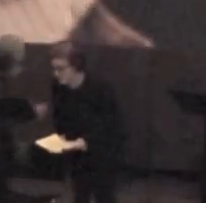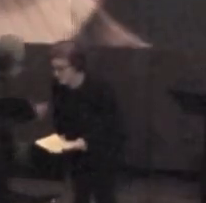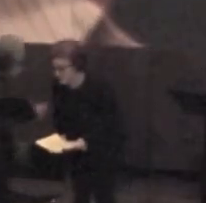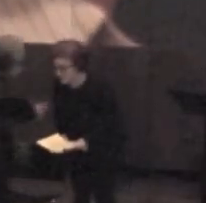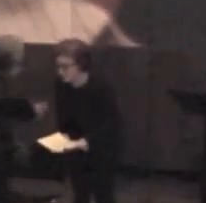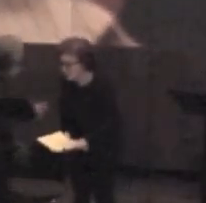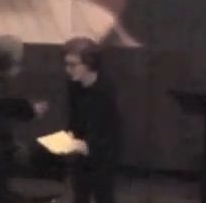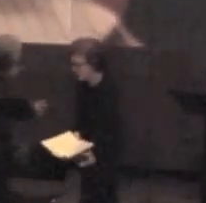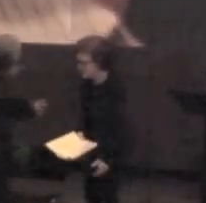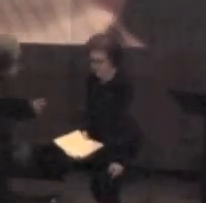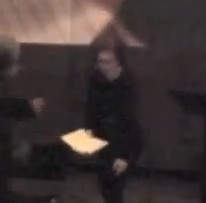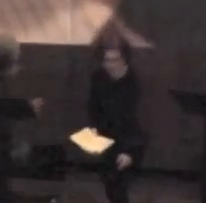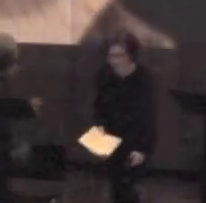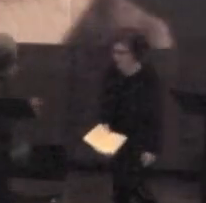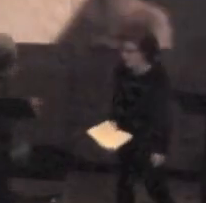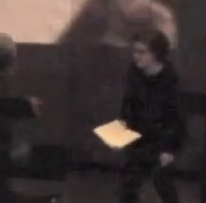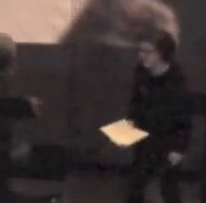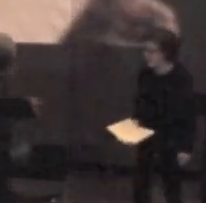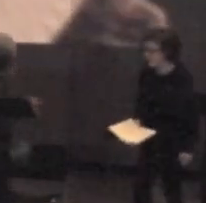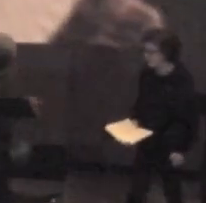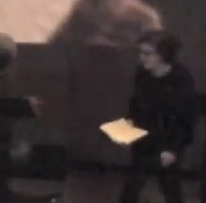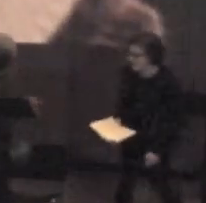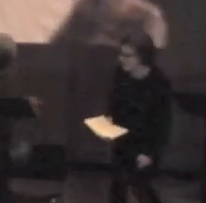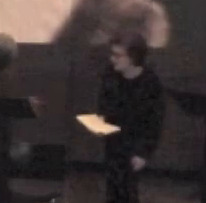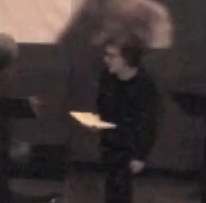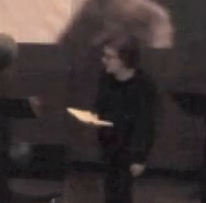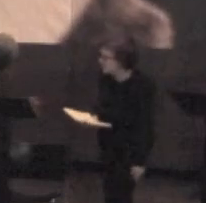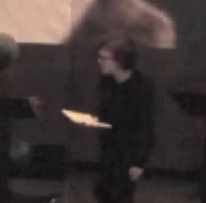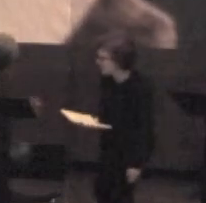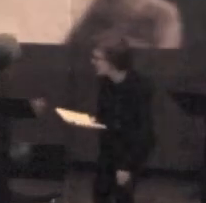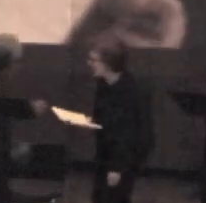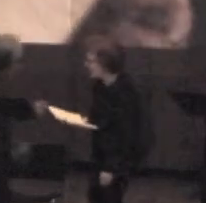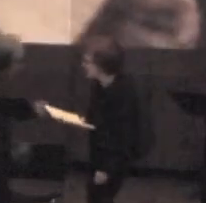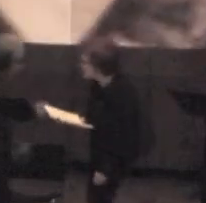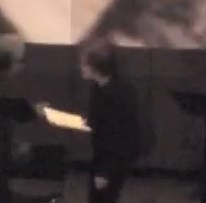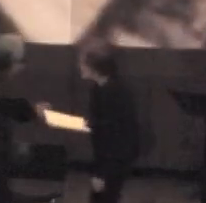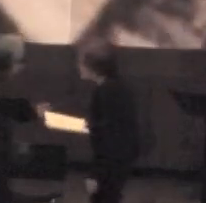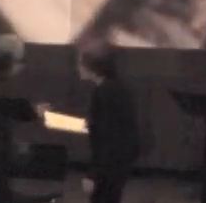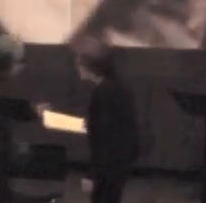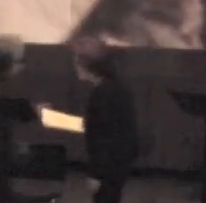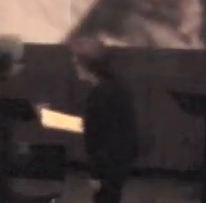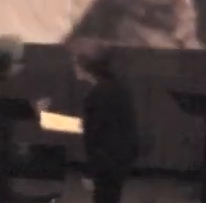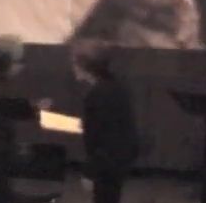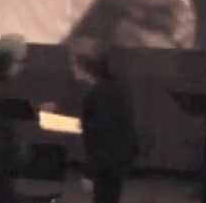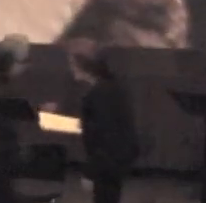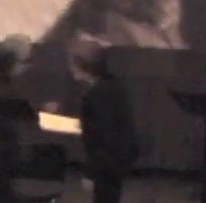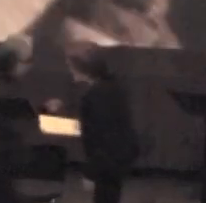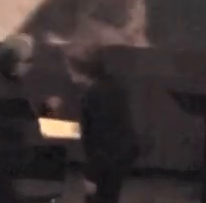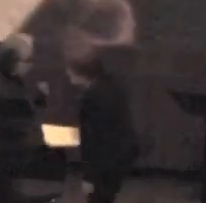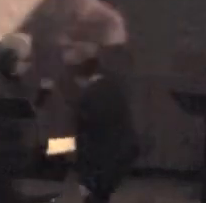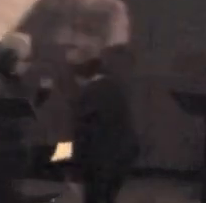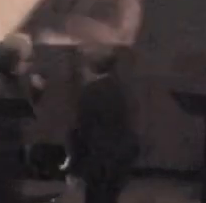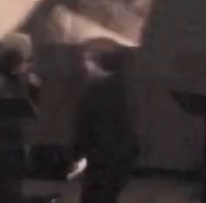hey huh I know I know uh hey hey